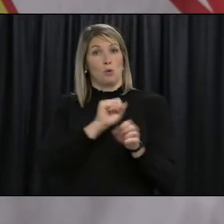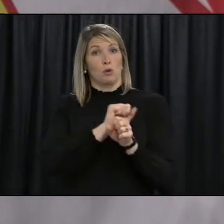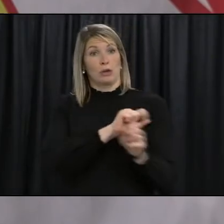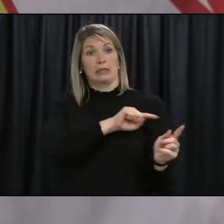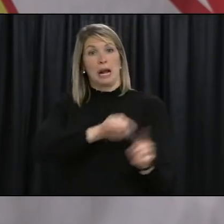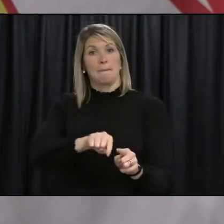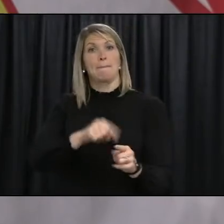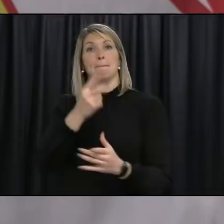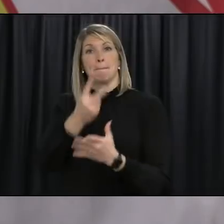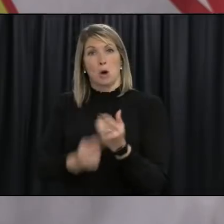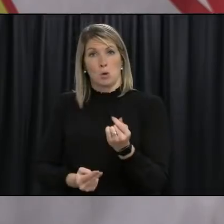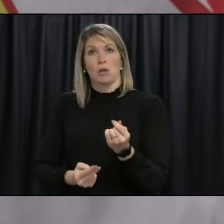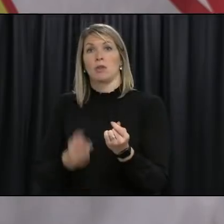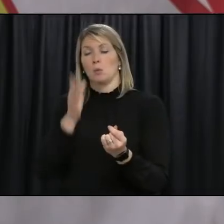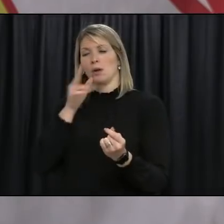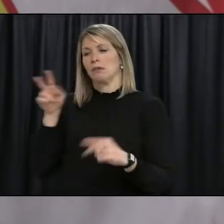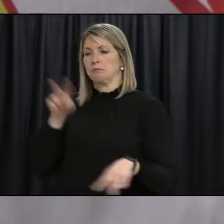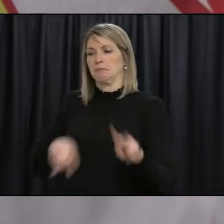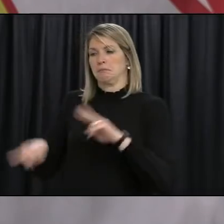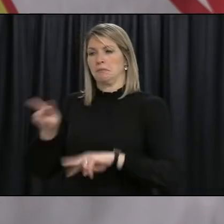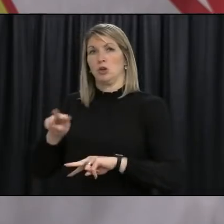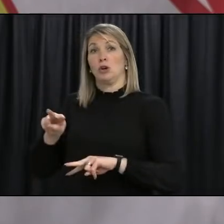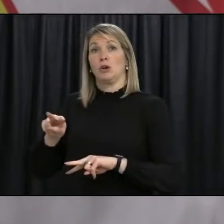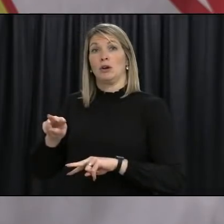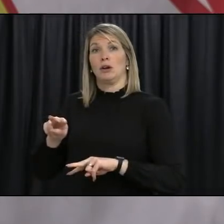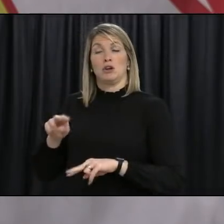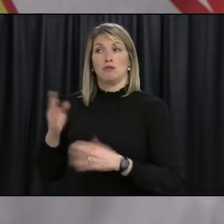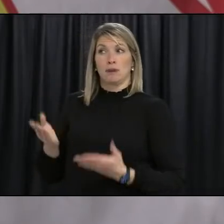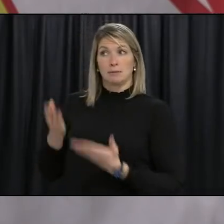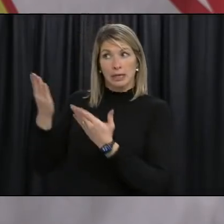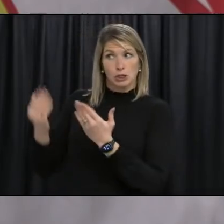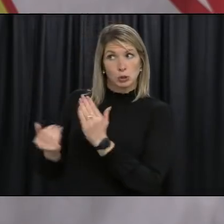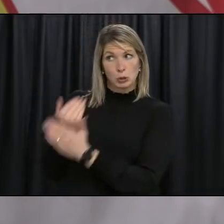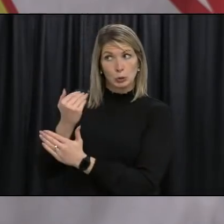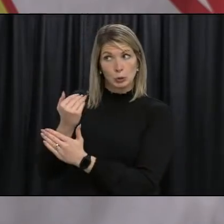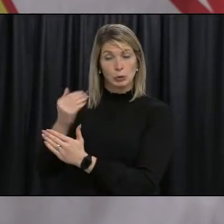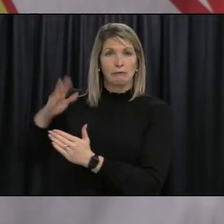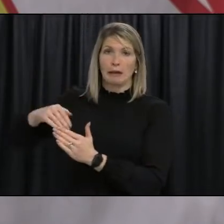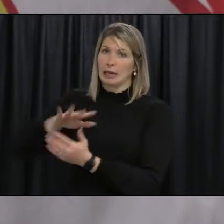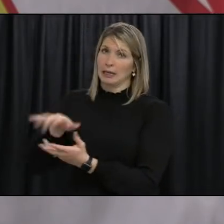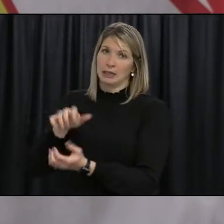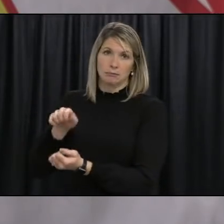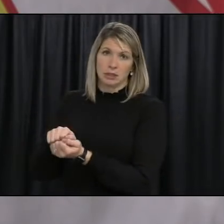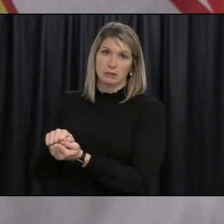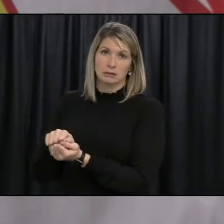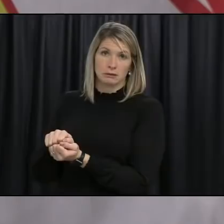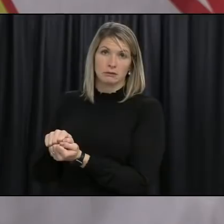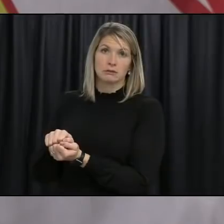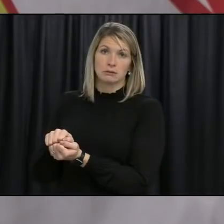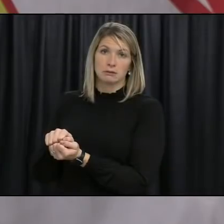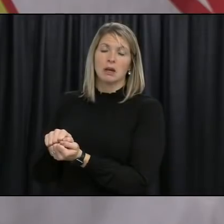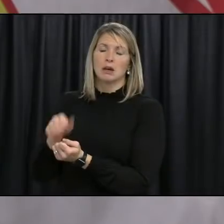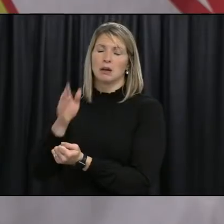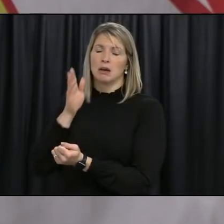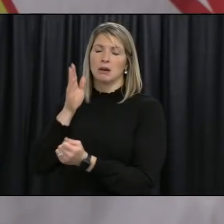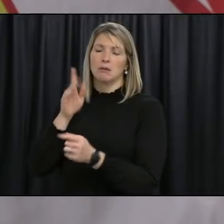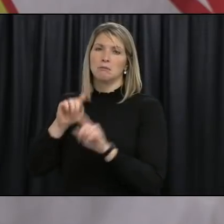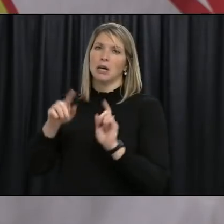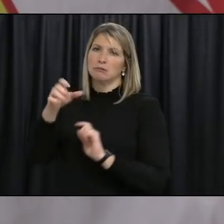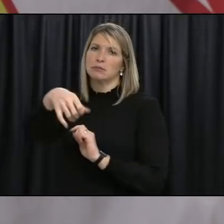province. Those recommendations are not finalized at this point, but we have been looking at